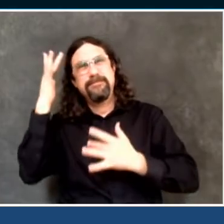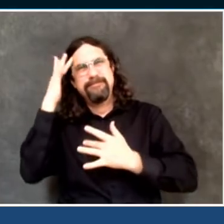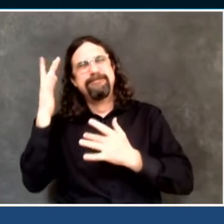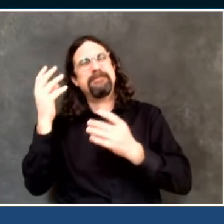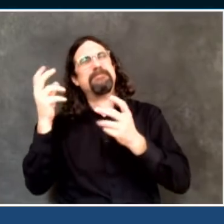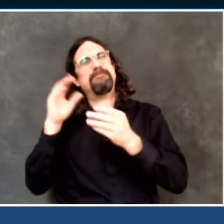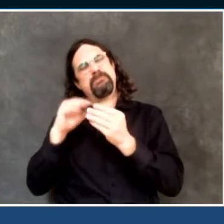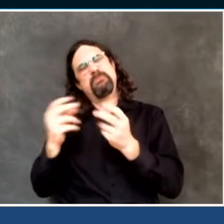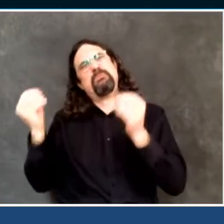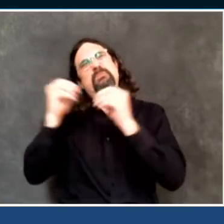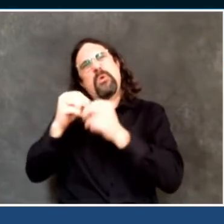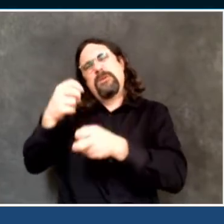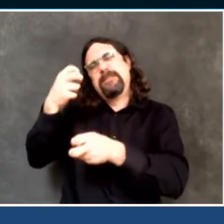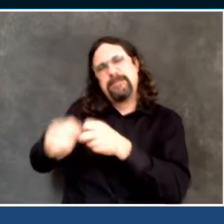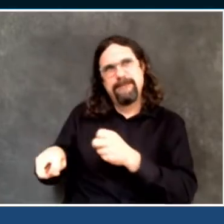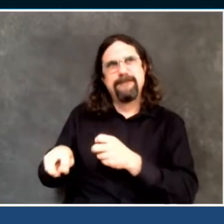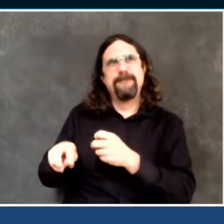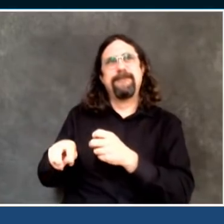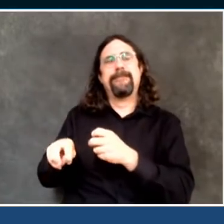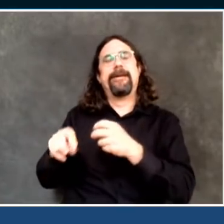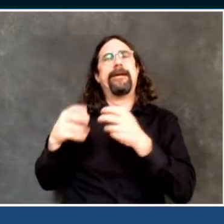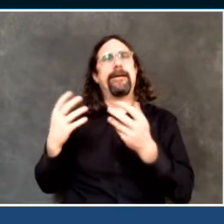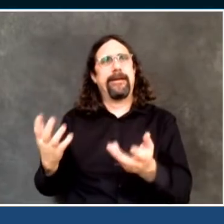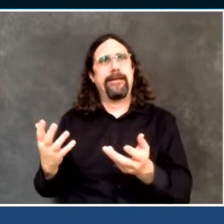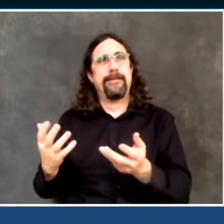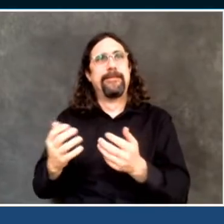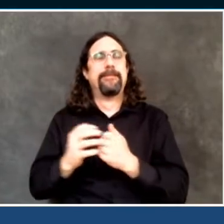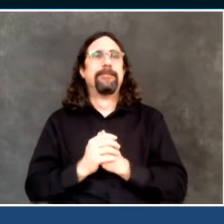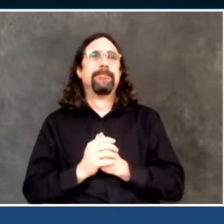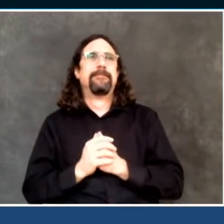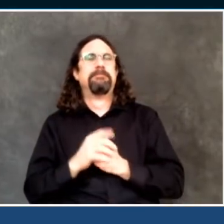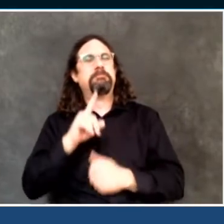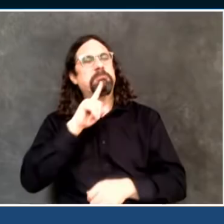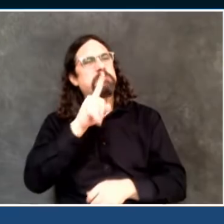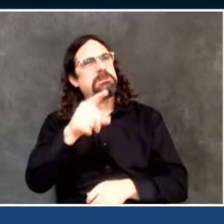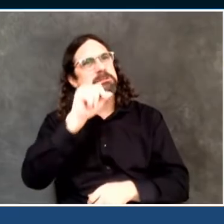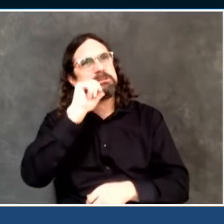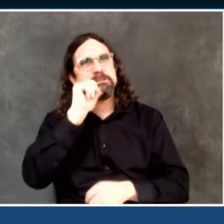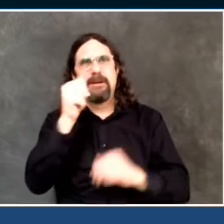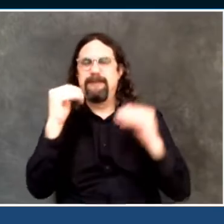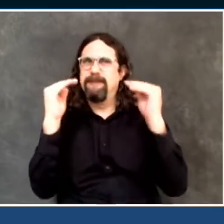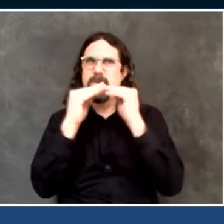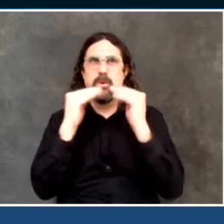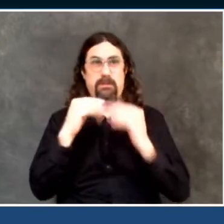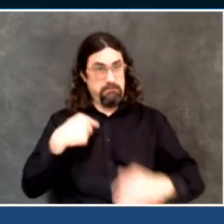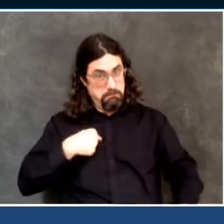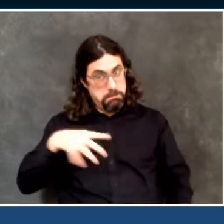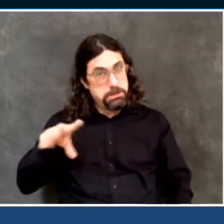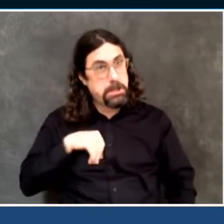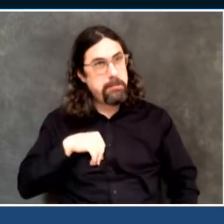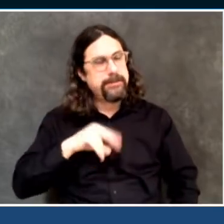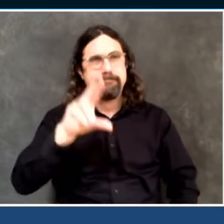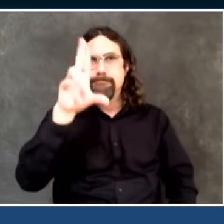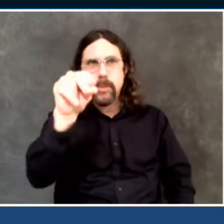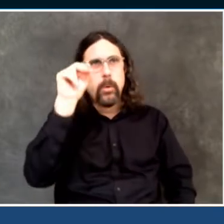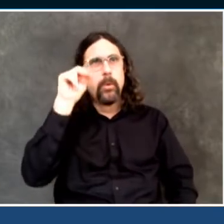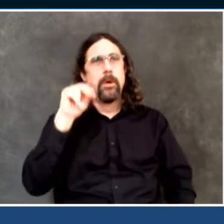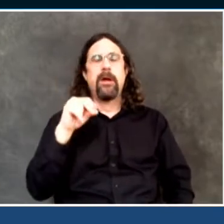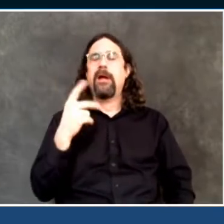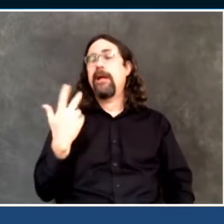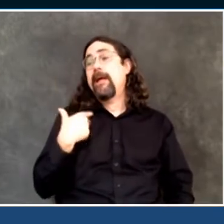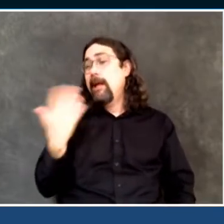a blatant inequality, and we don't accept it, meaning we have to fight in new ways. We have to come up with